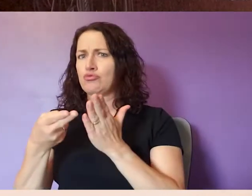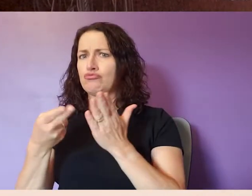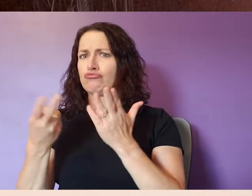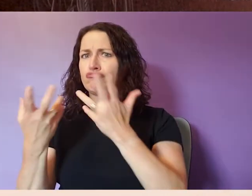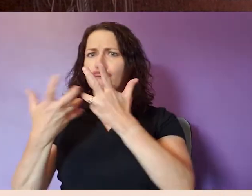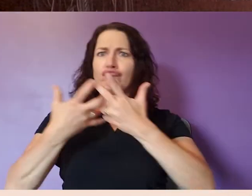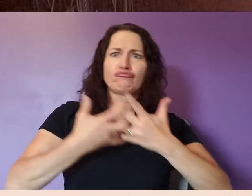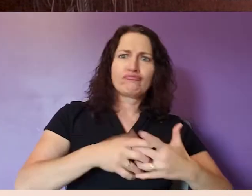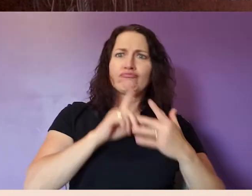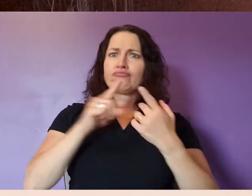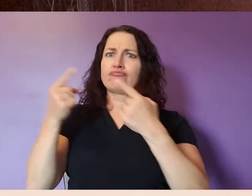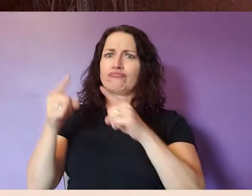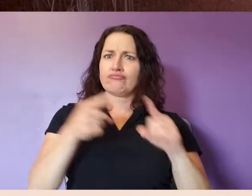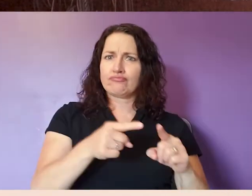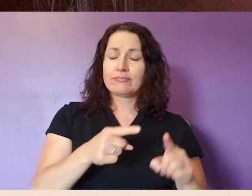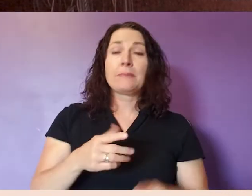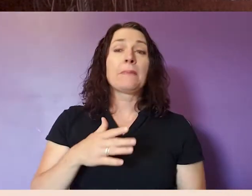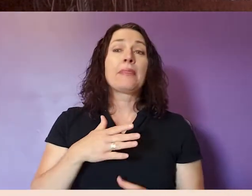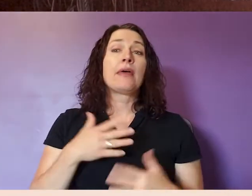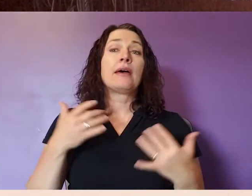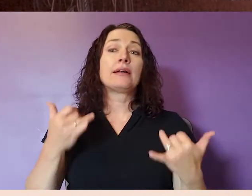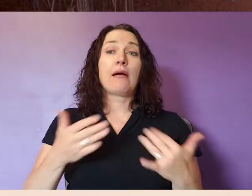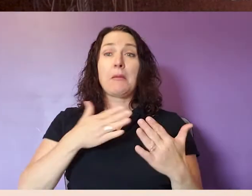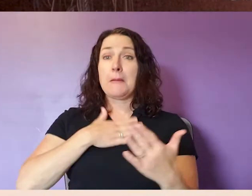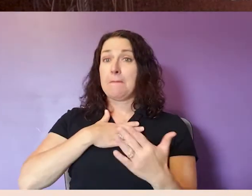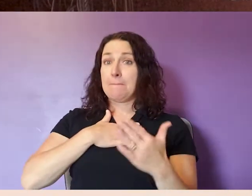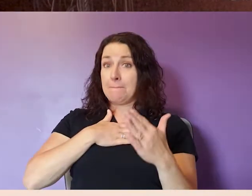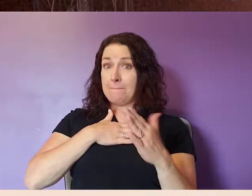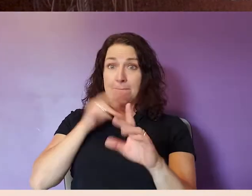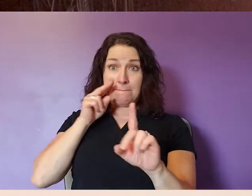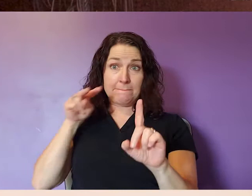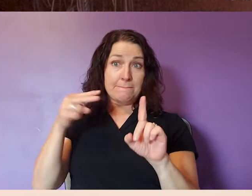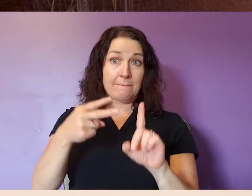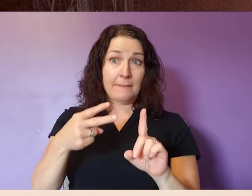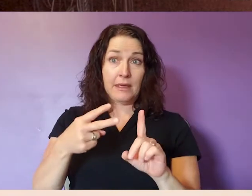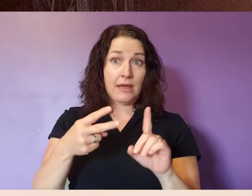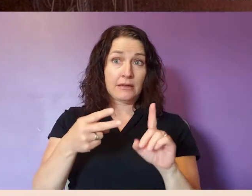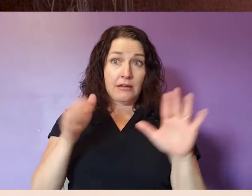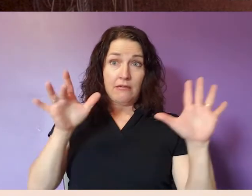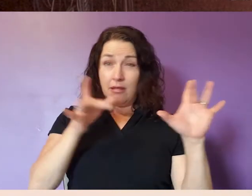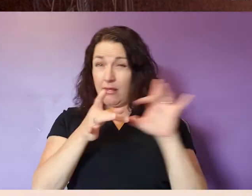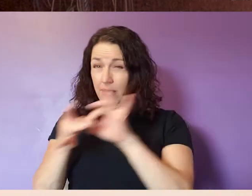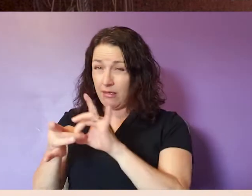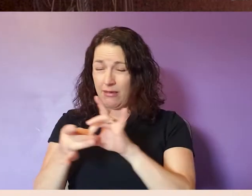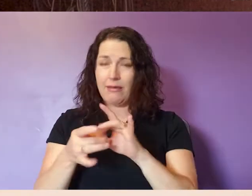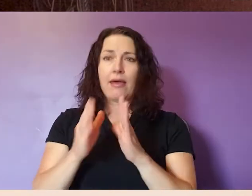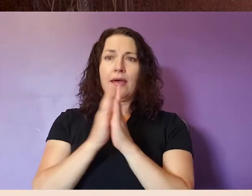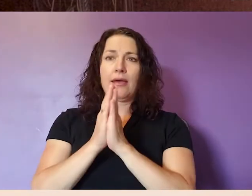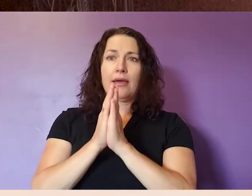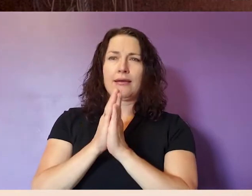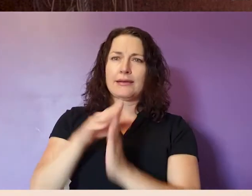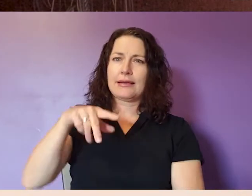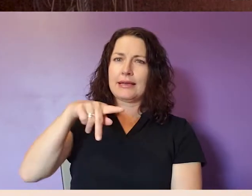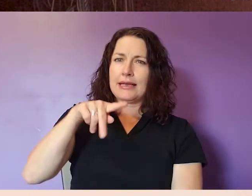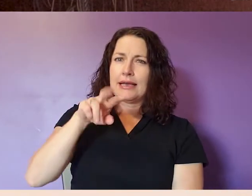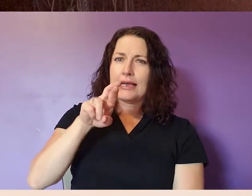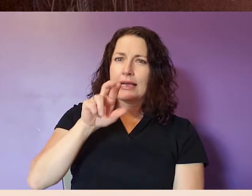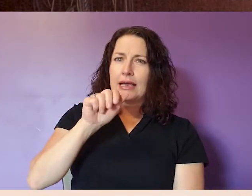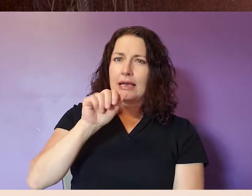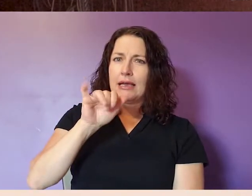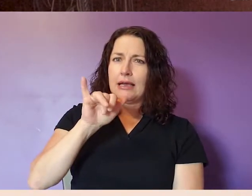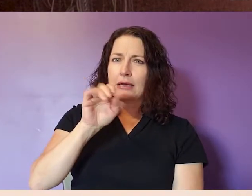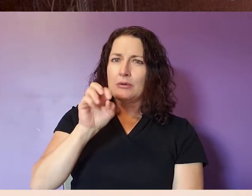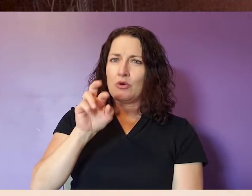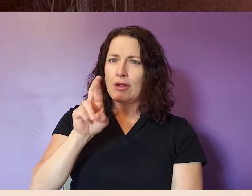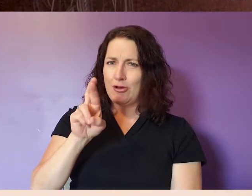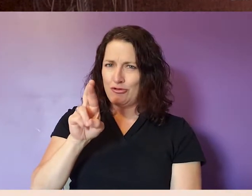approach to it is about prayer strange but i i think i